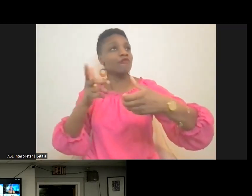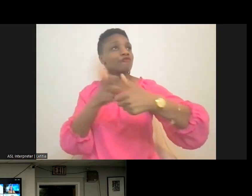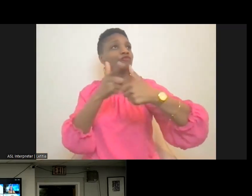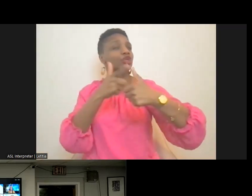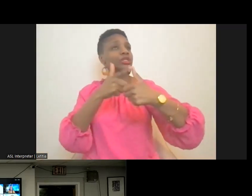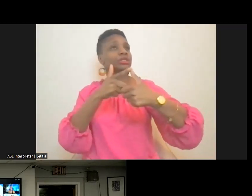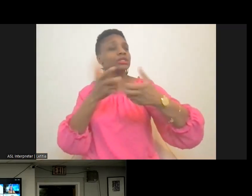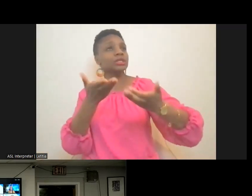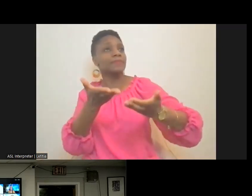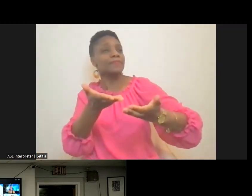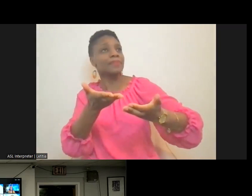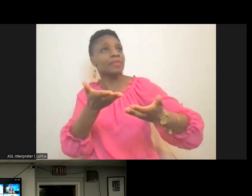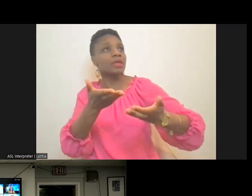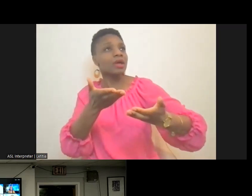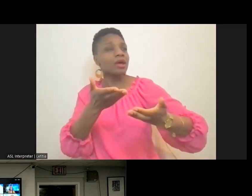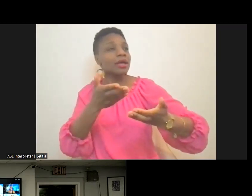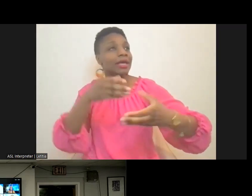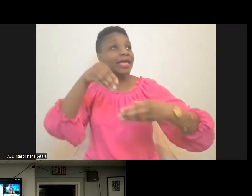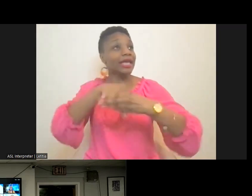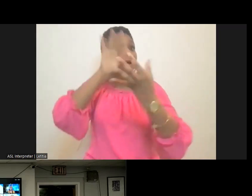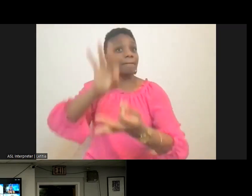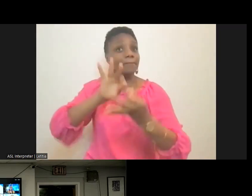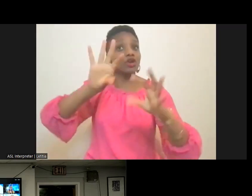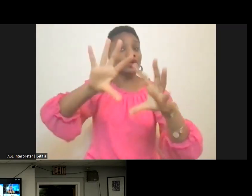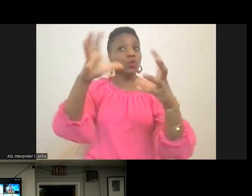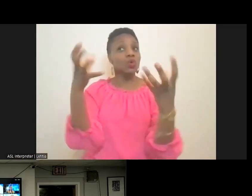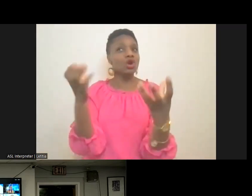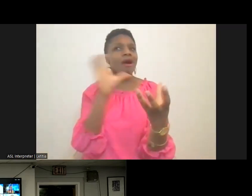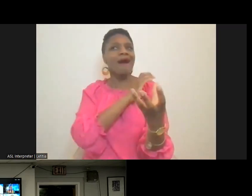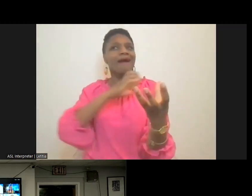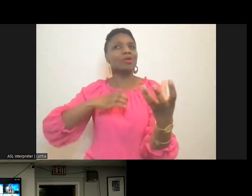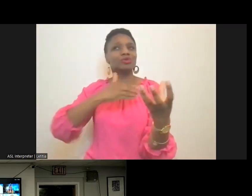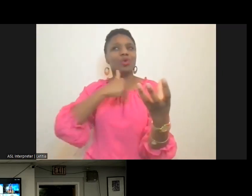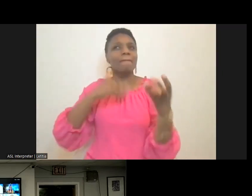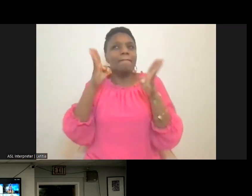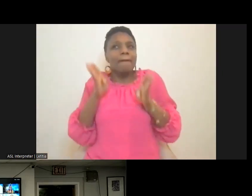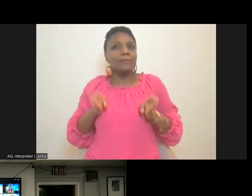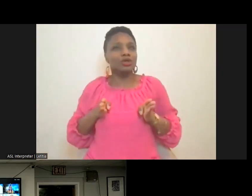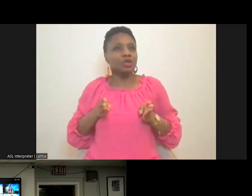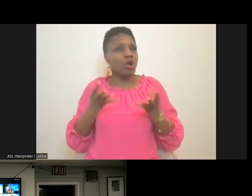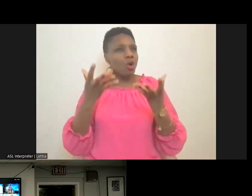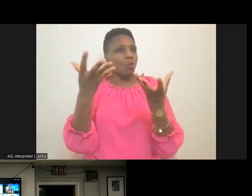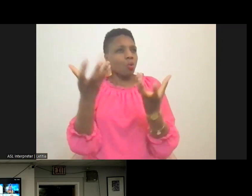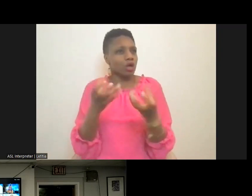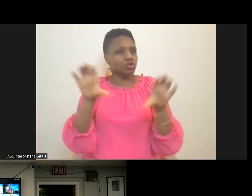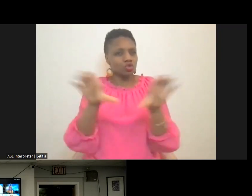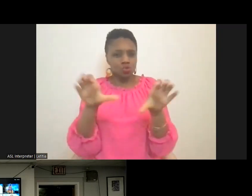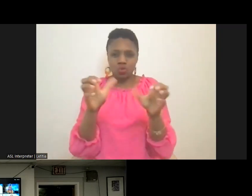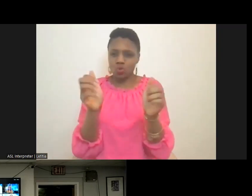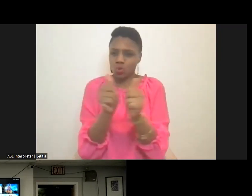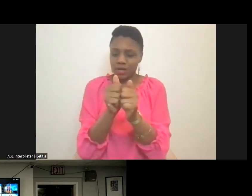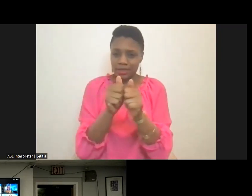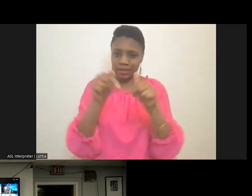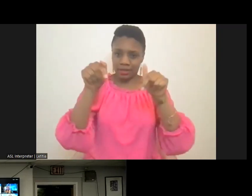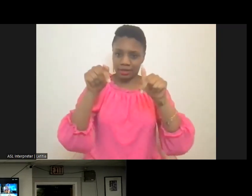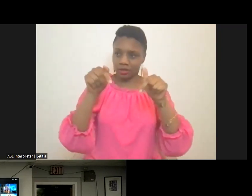what would in an ideal world, what would council members want to do with this space? We're meeting now every 2